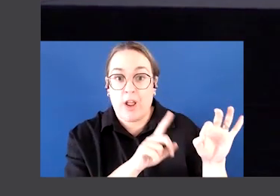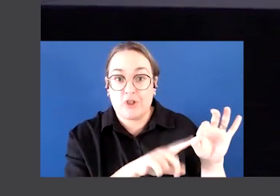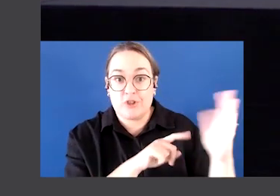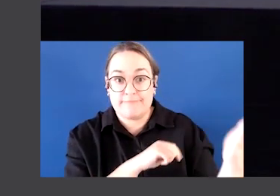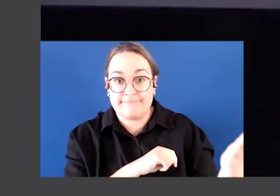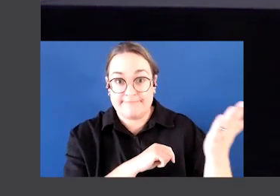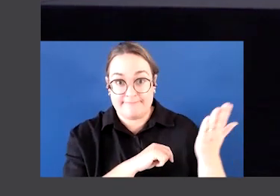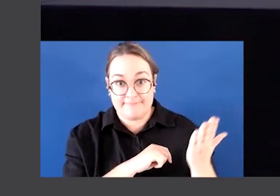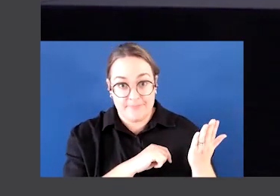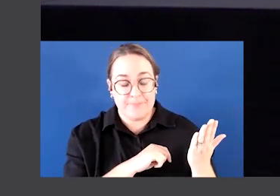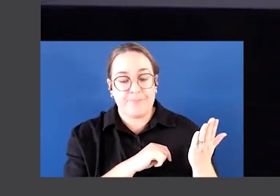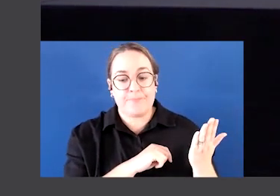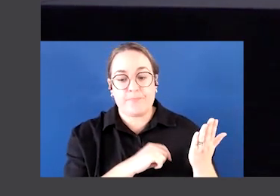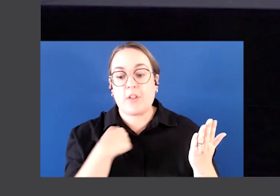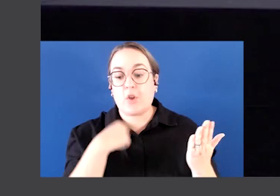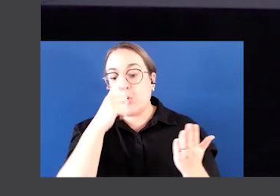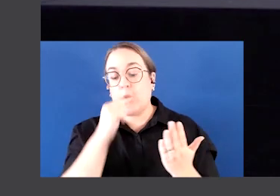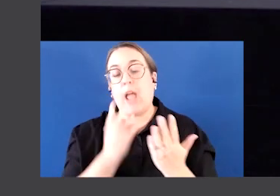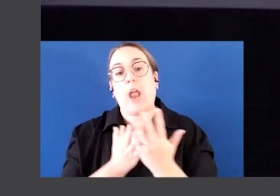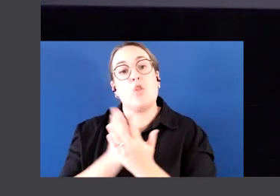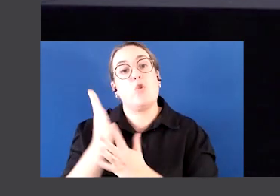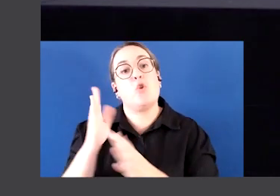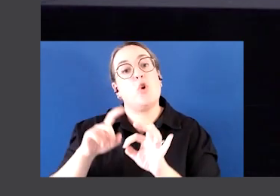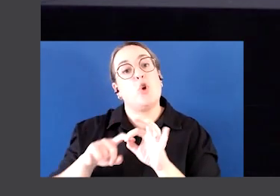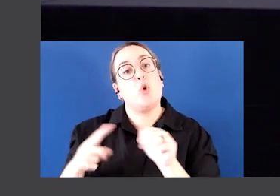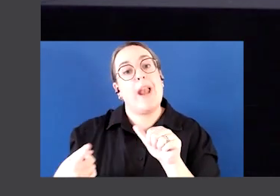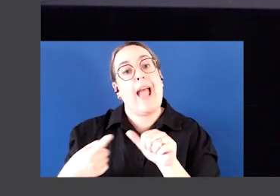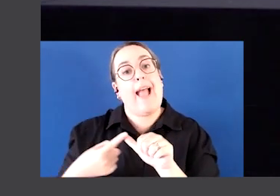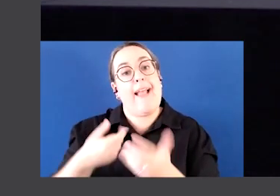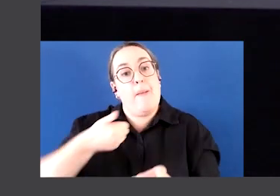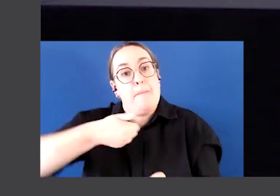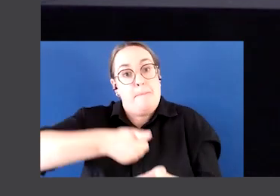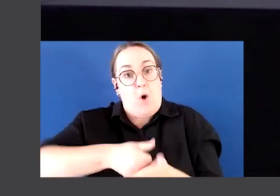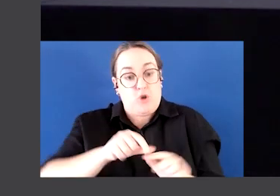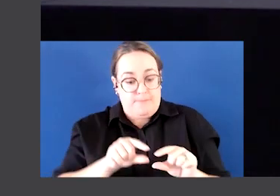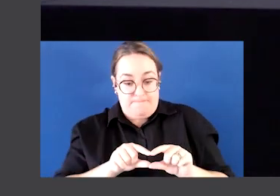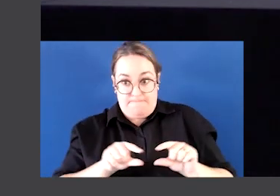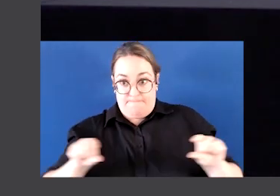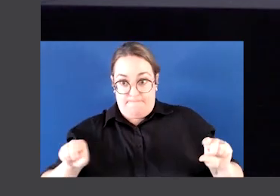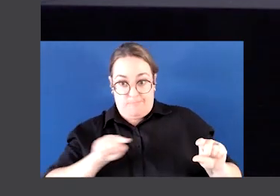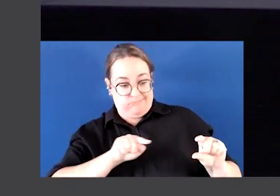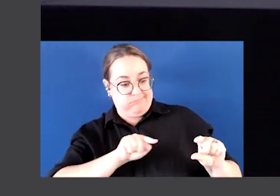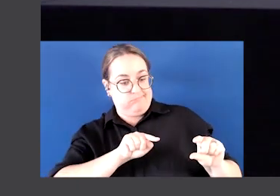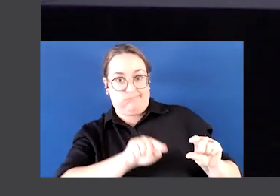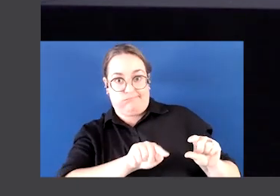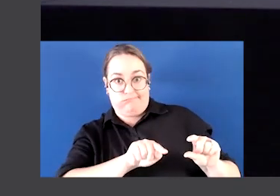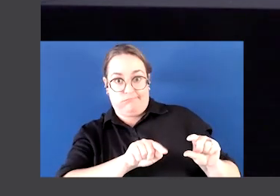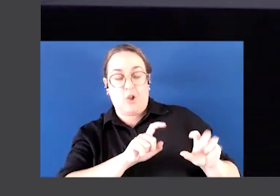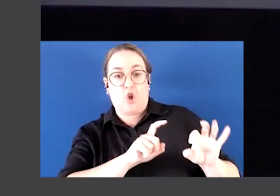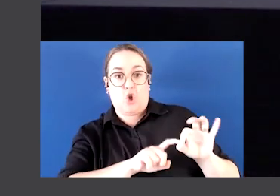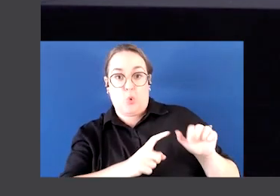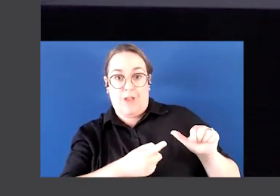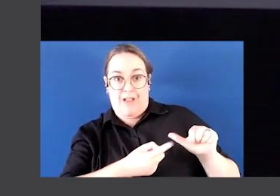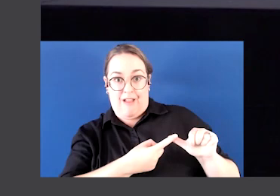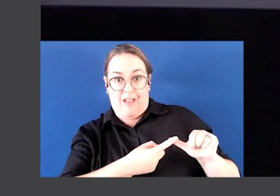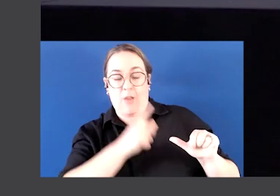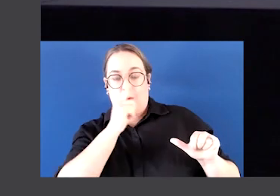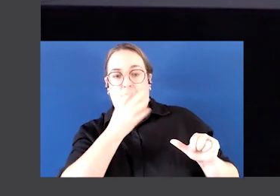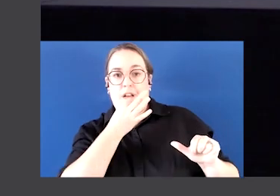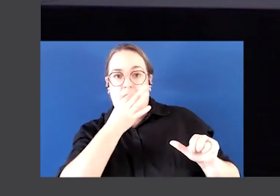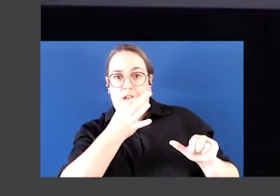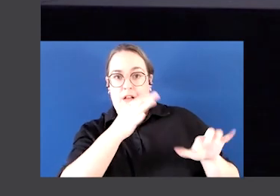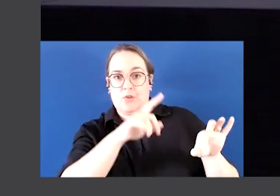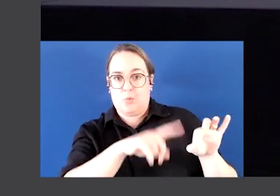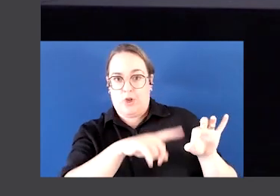their registration, but please do continue to submit questions via the Q&A function in the Zoom. And as I said before, we will try to